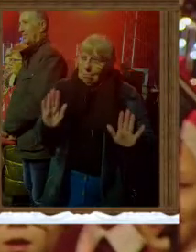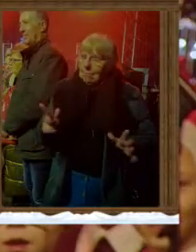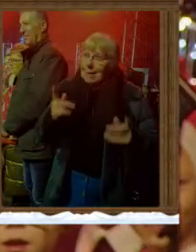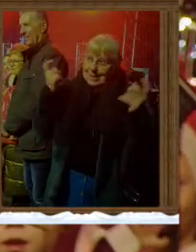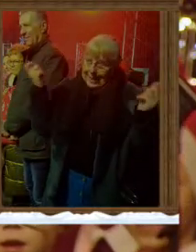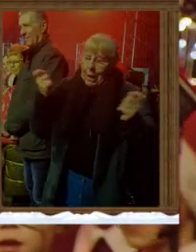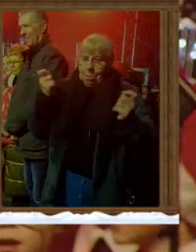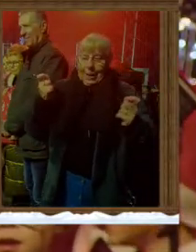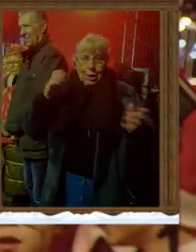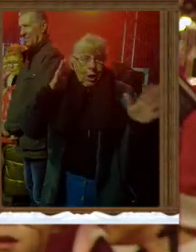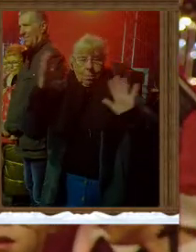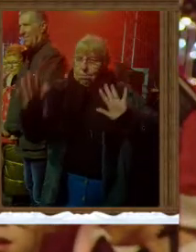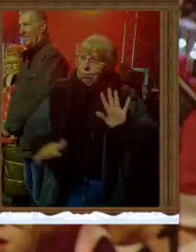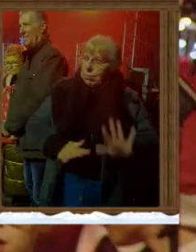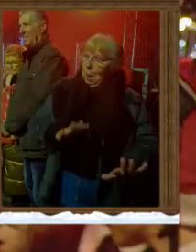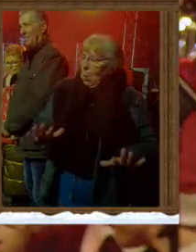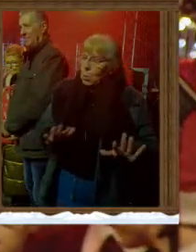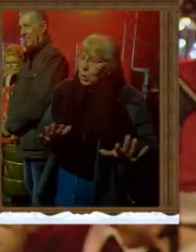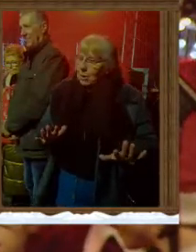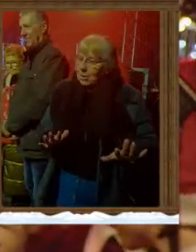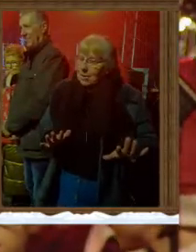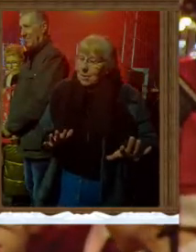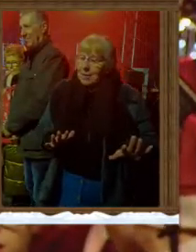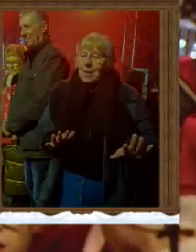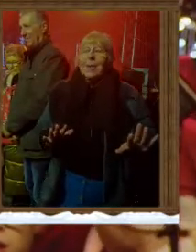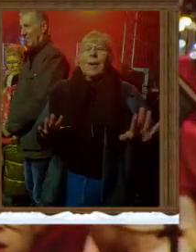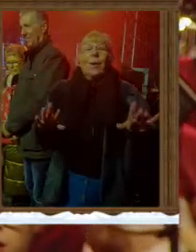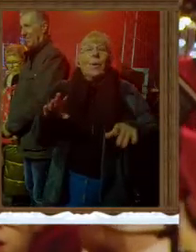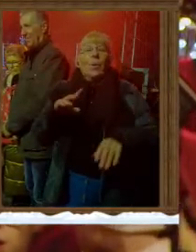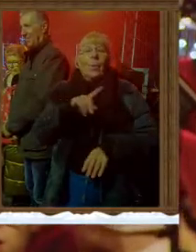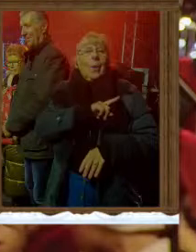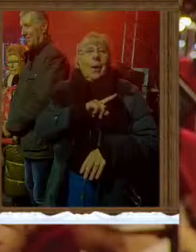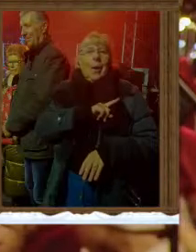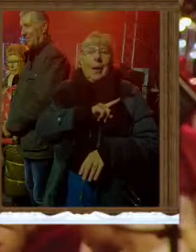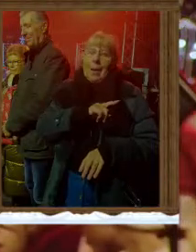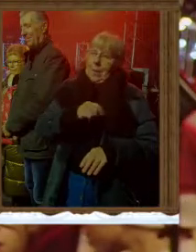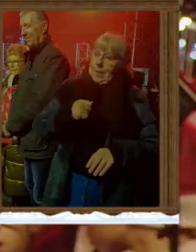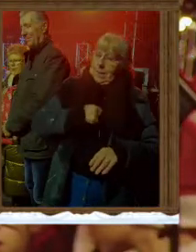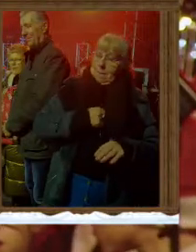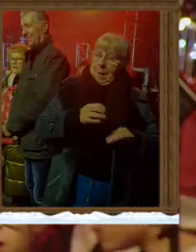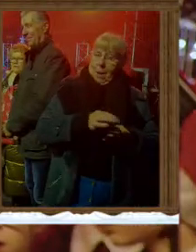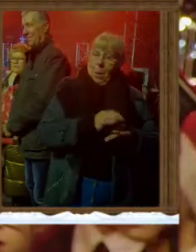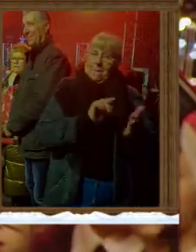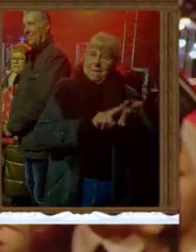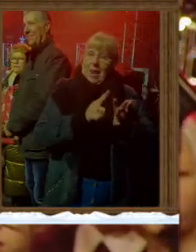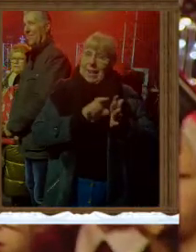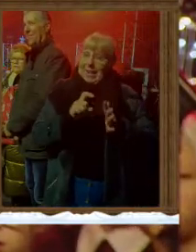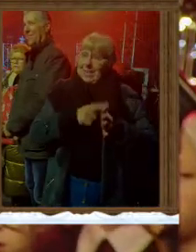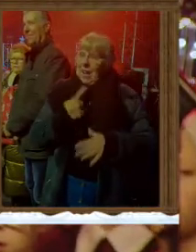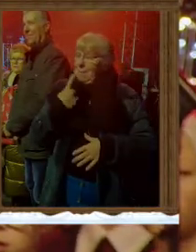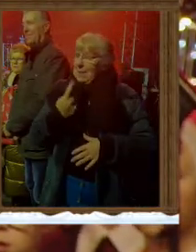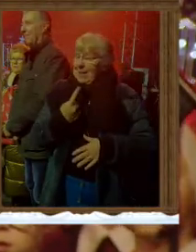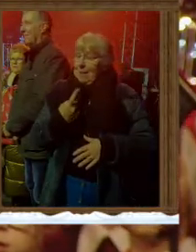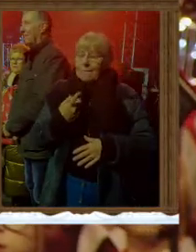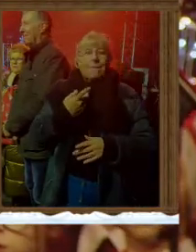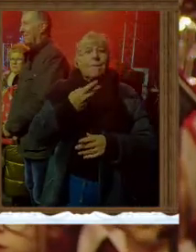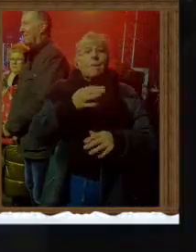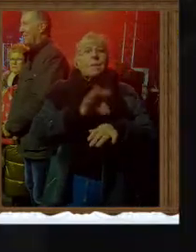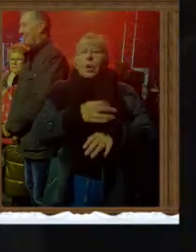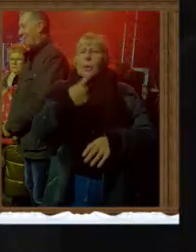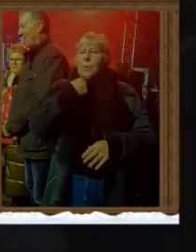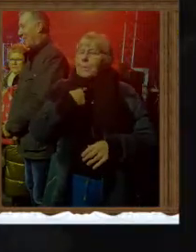a commotion together. Because number one, when my wife Linda and I, we were told we couldn't have